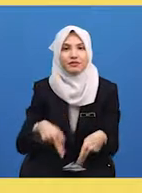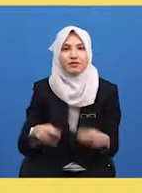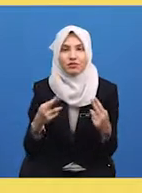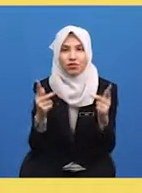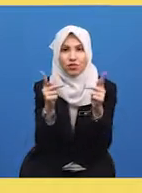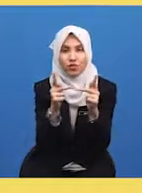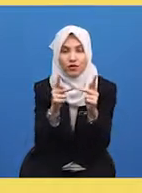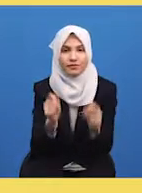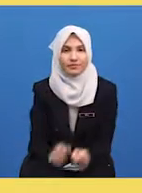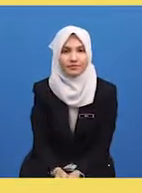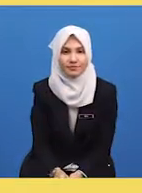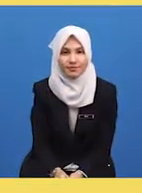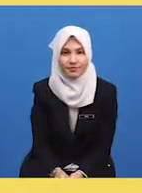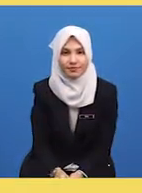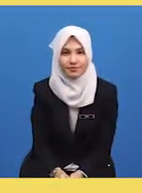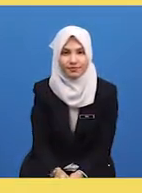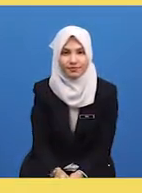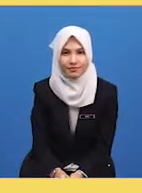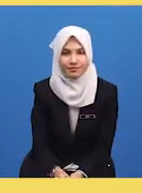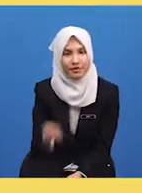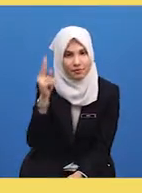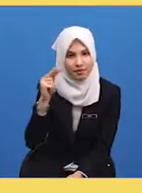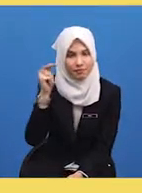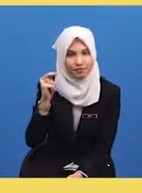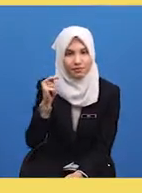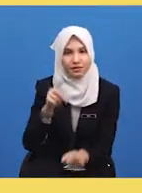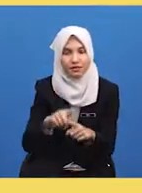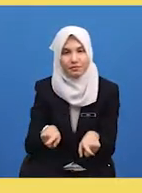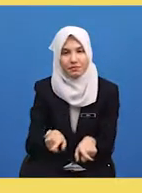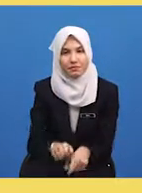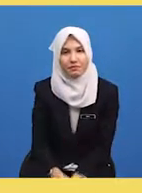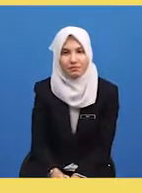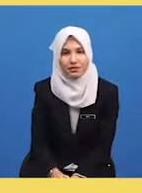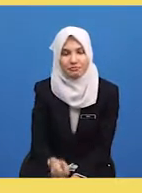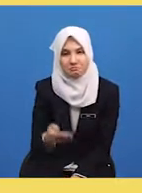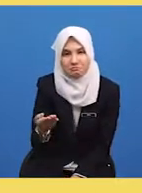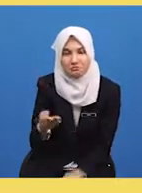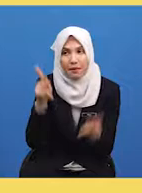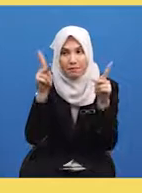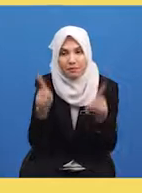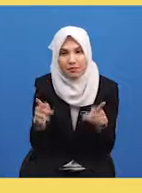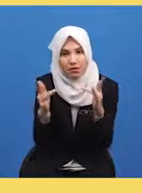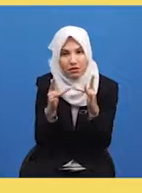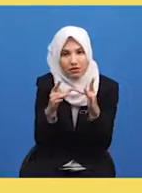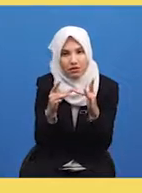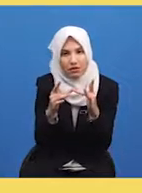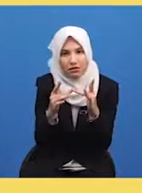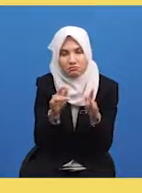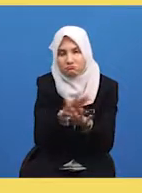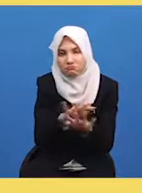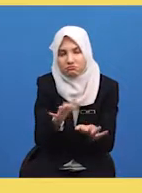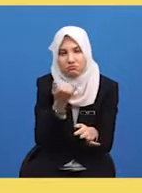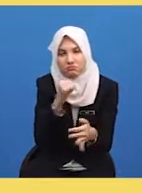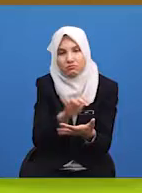Most people you meet online will be normal, but sadly, there are people online who are not who